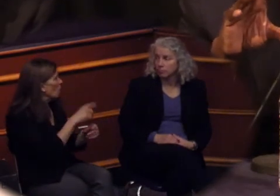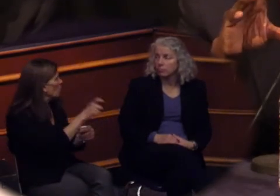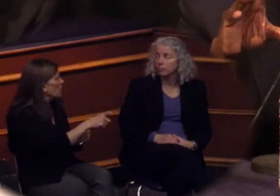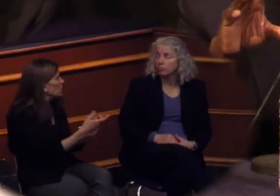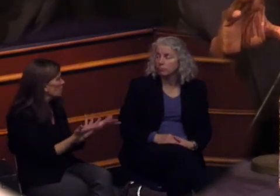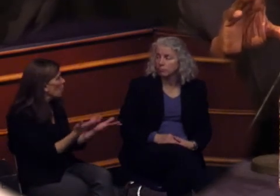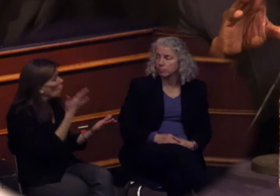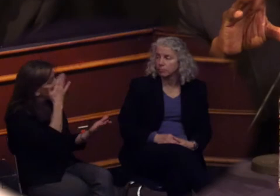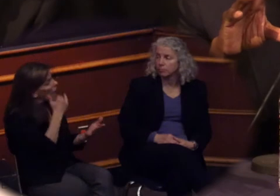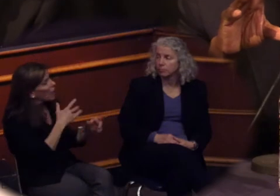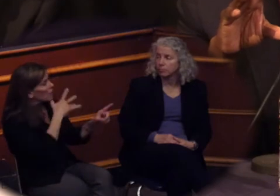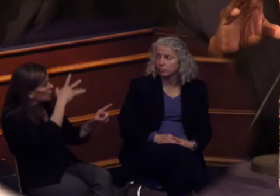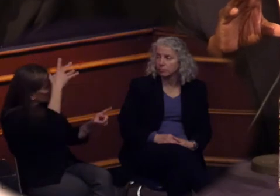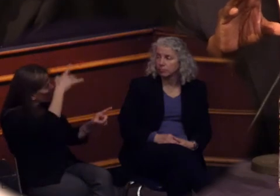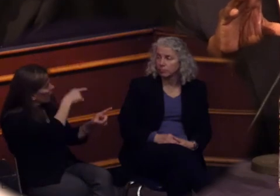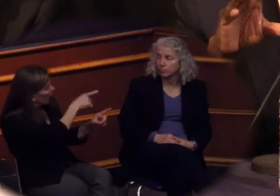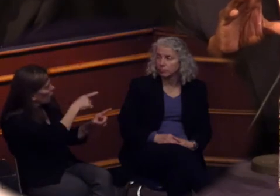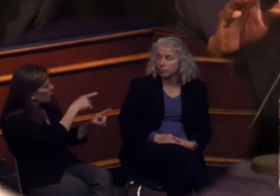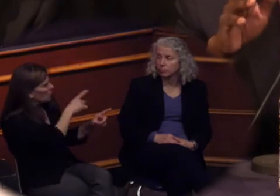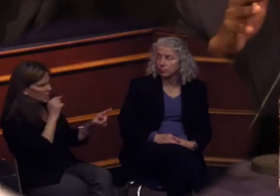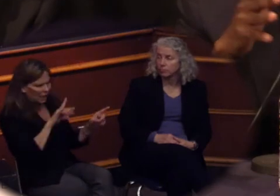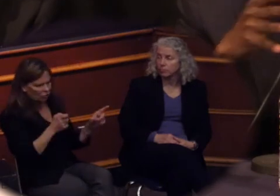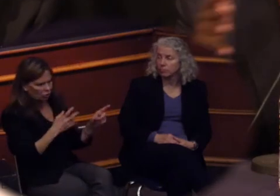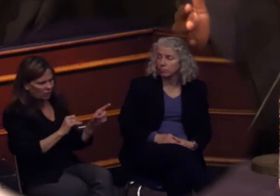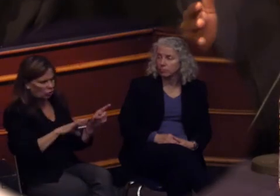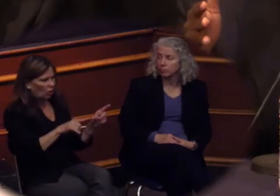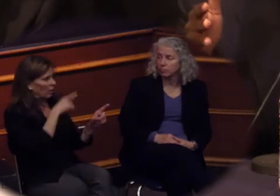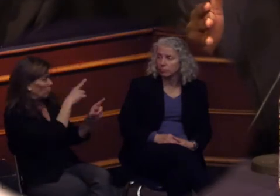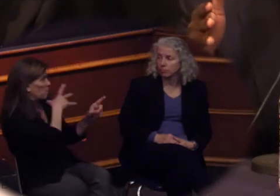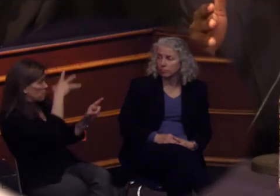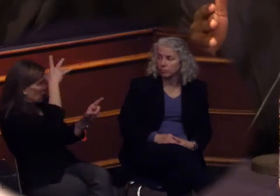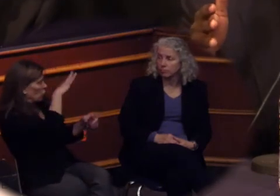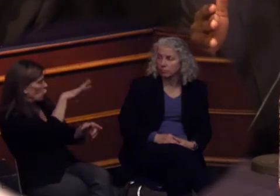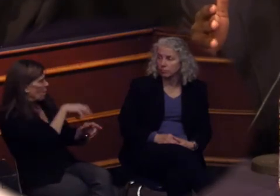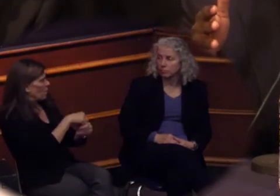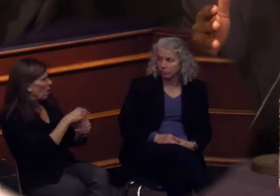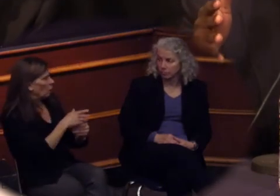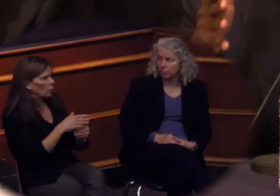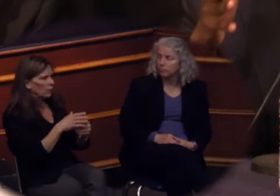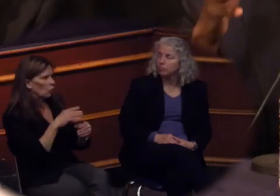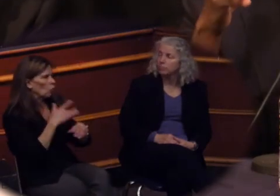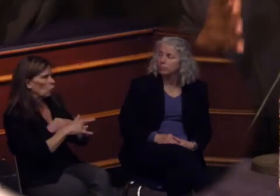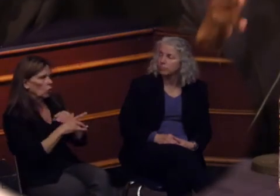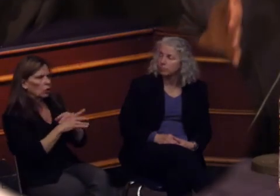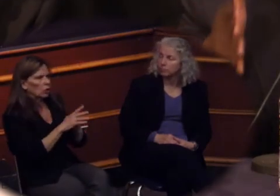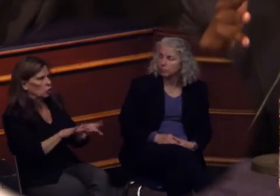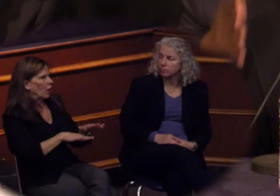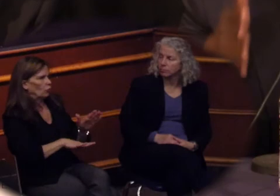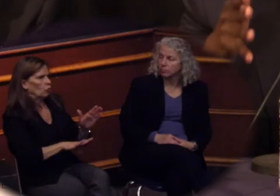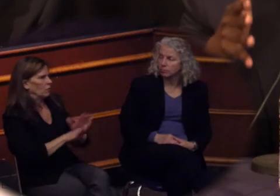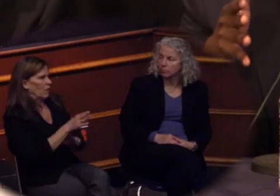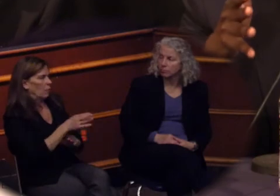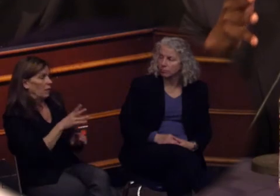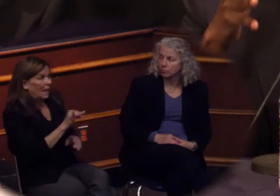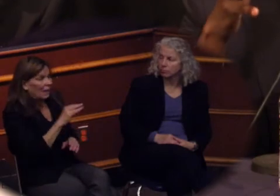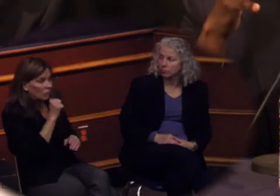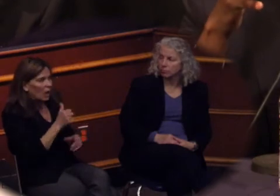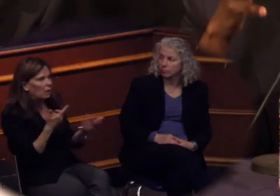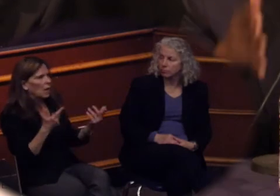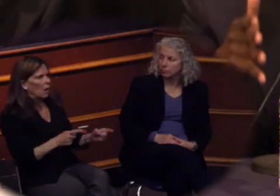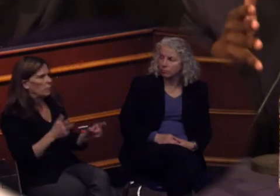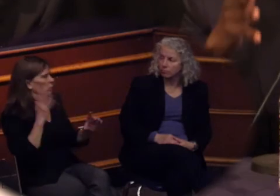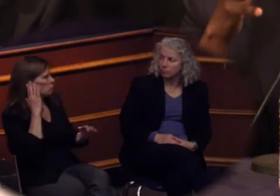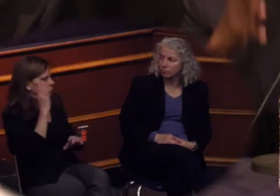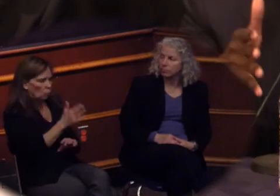parent and not just the child is involved with early childhood development. If we do not do this, we will